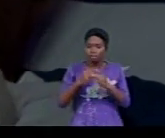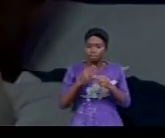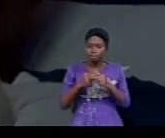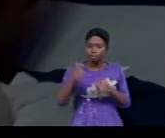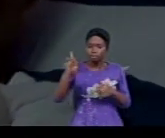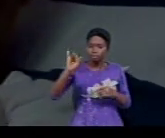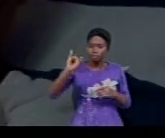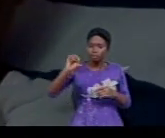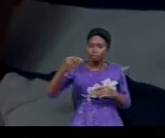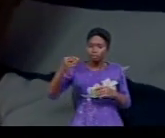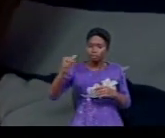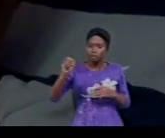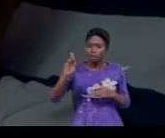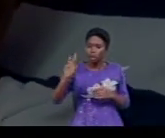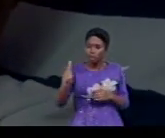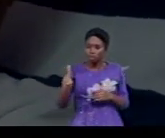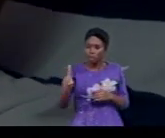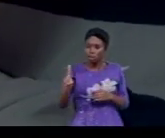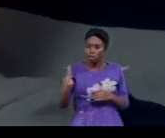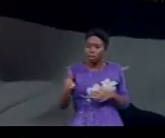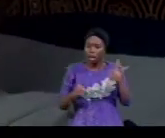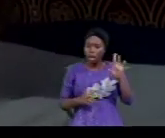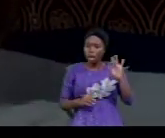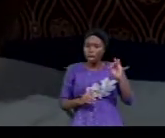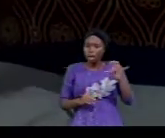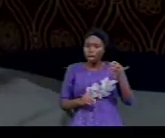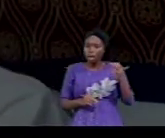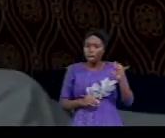Richard. Who is calling my name?